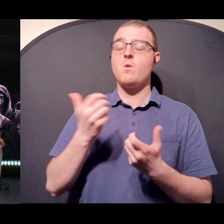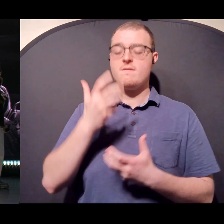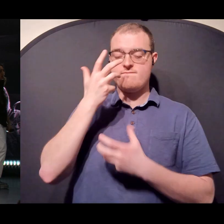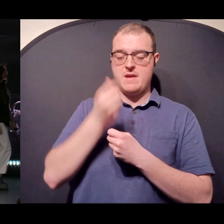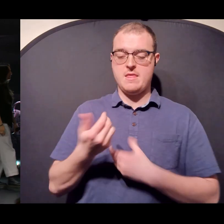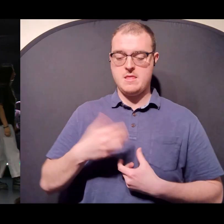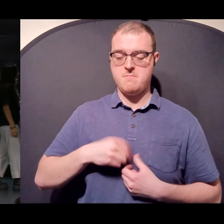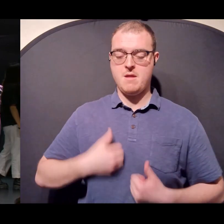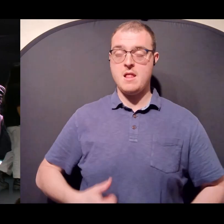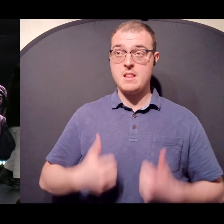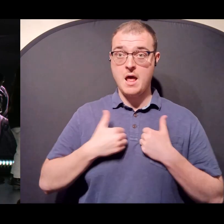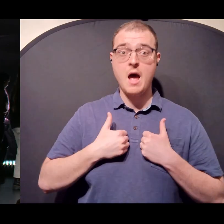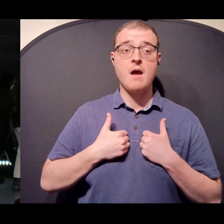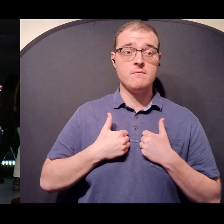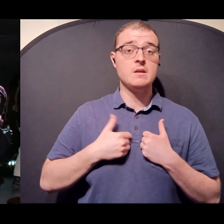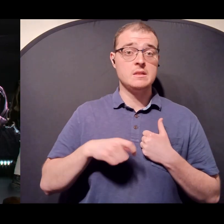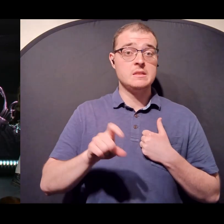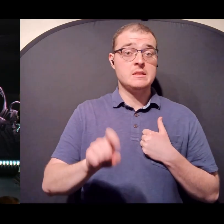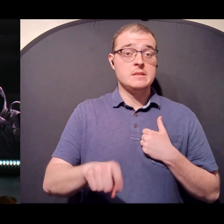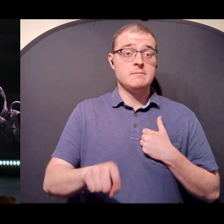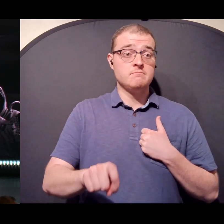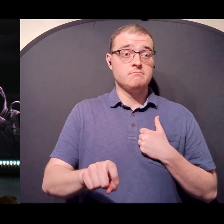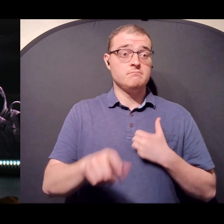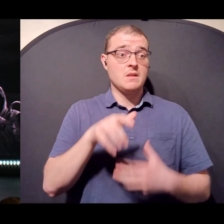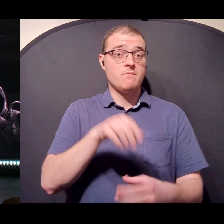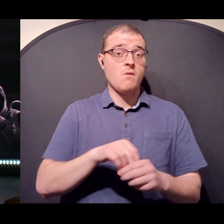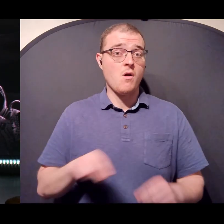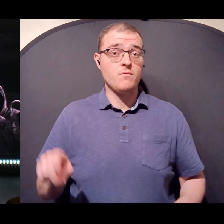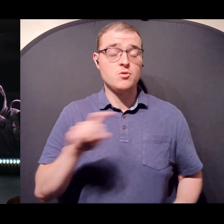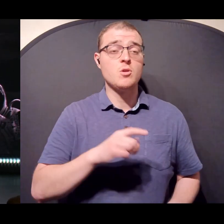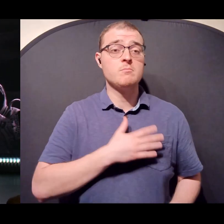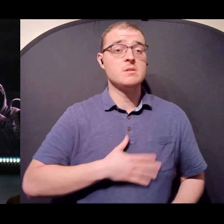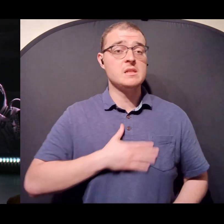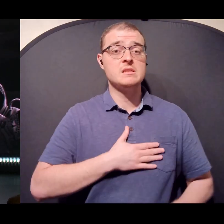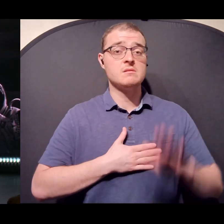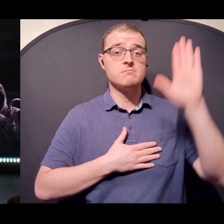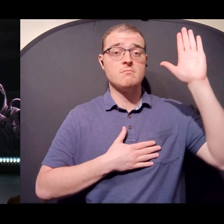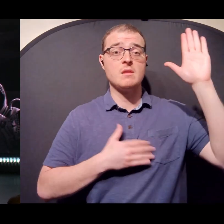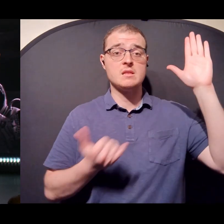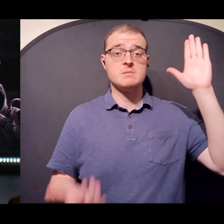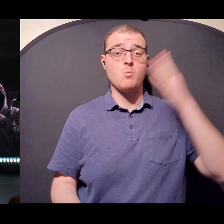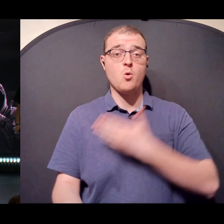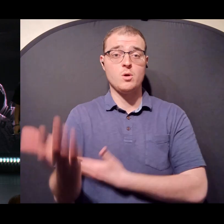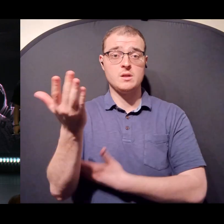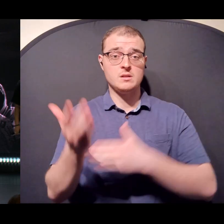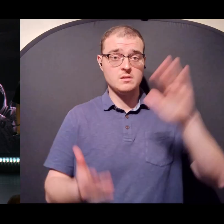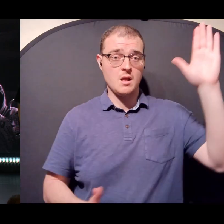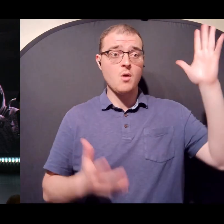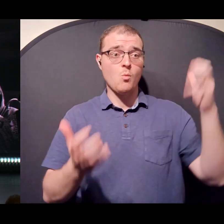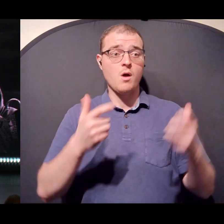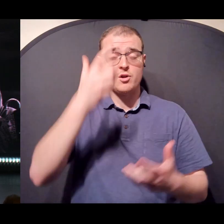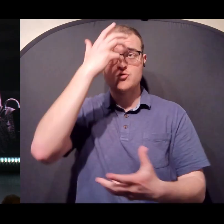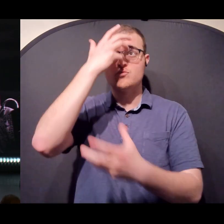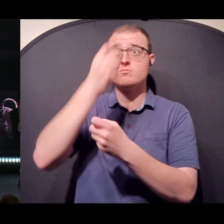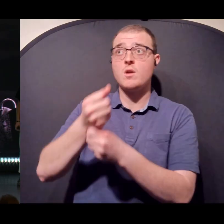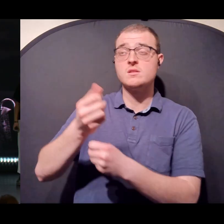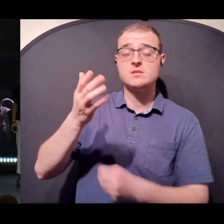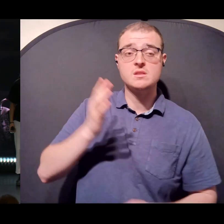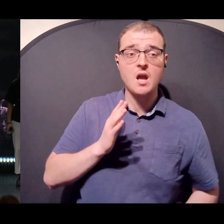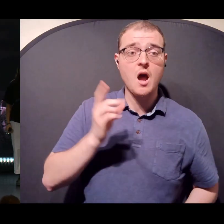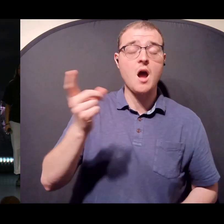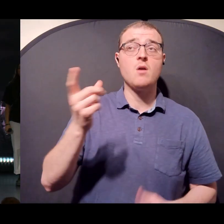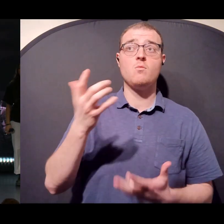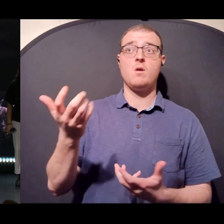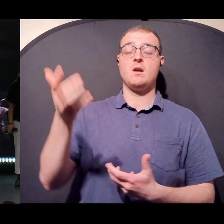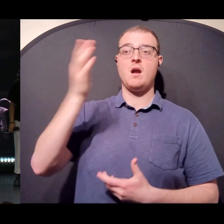want to bring faith in my life. You need to be in that prayer today. I want to trust God. Will you lift your hand today? I want to trust